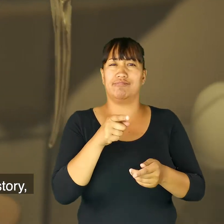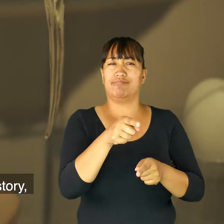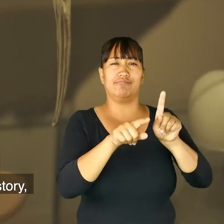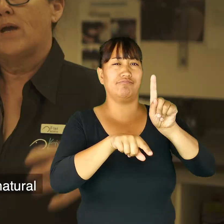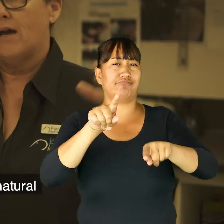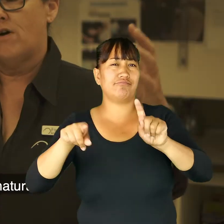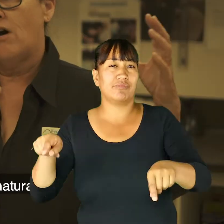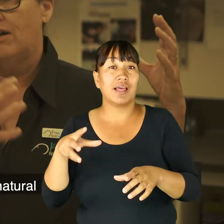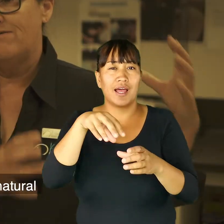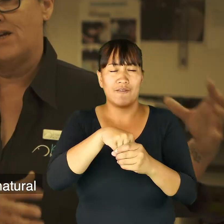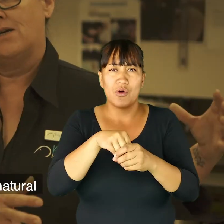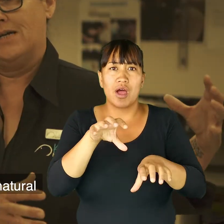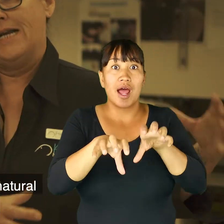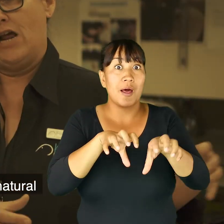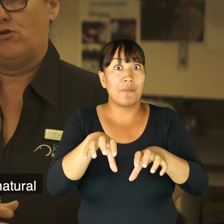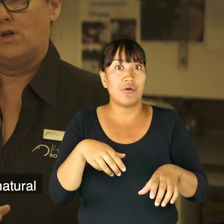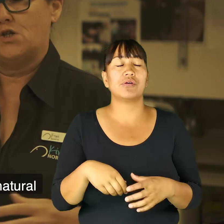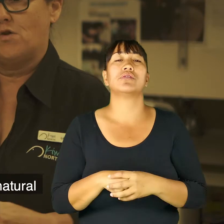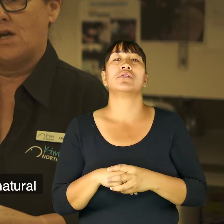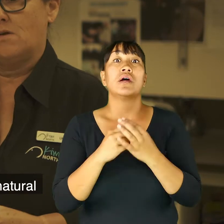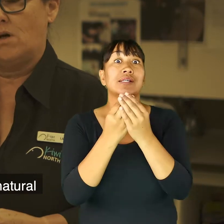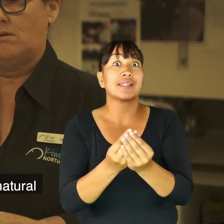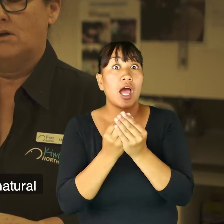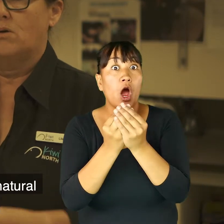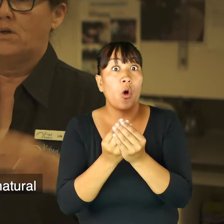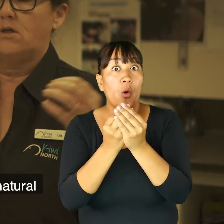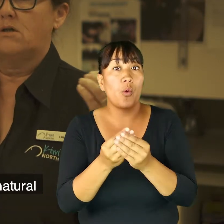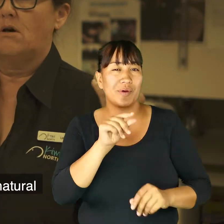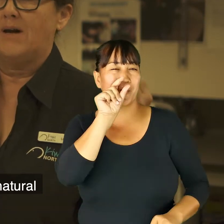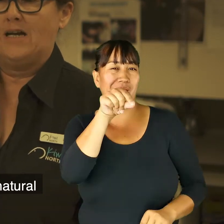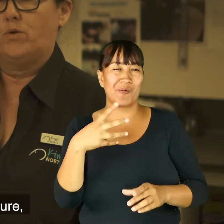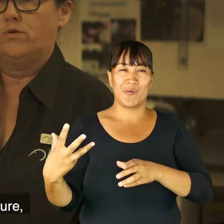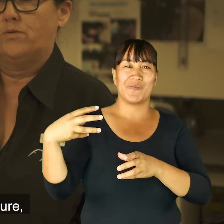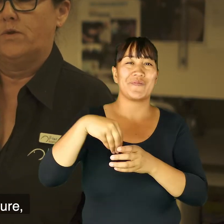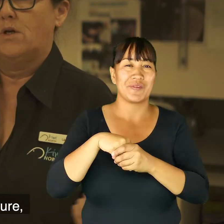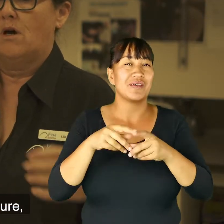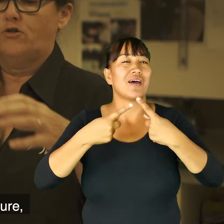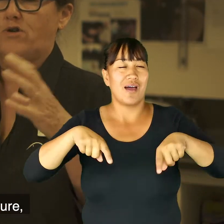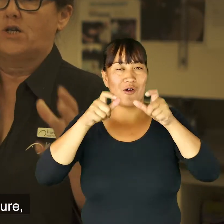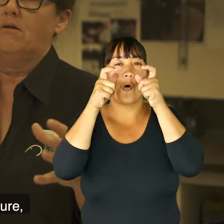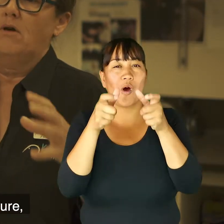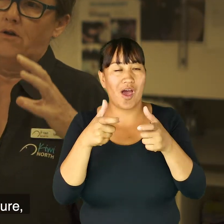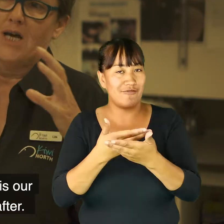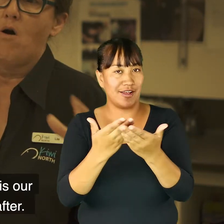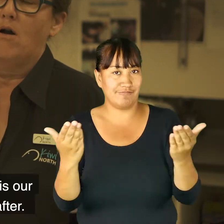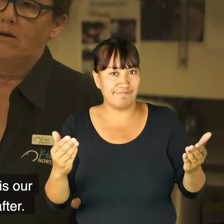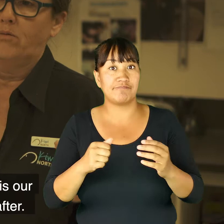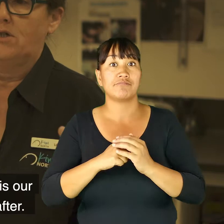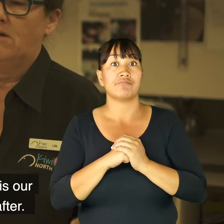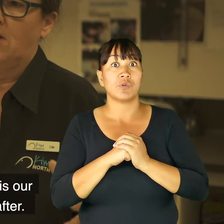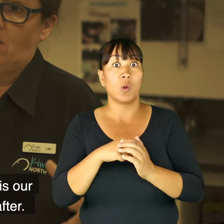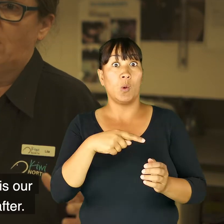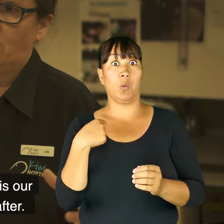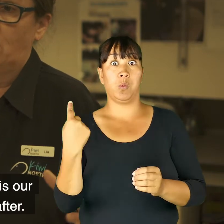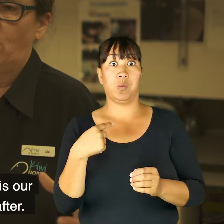archaeological, and we have our living natural history as well, which is our animals, our treasure, our taonga, which